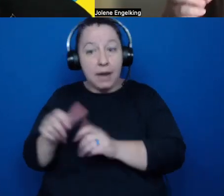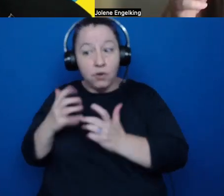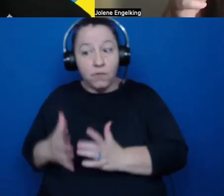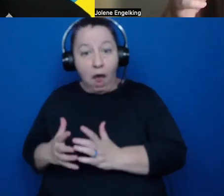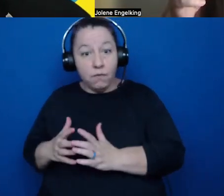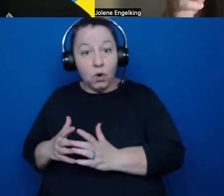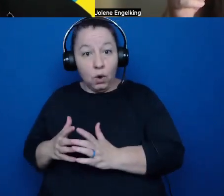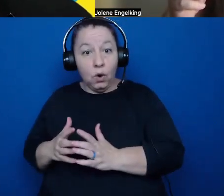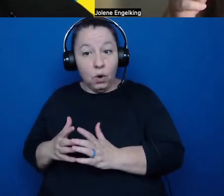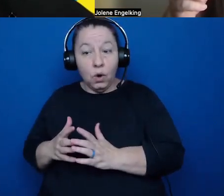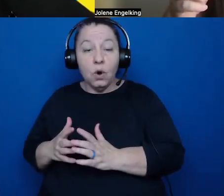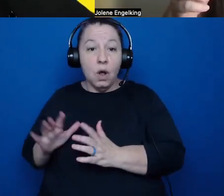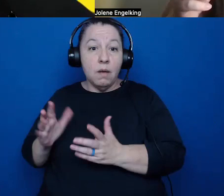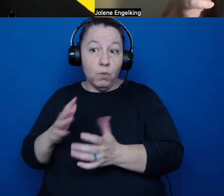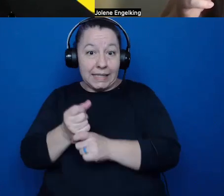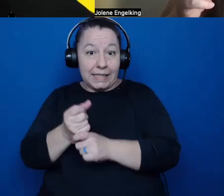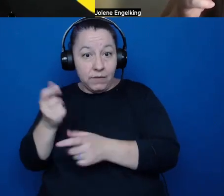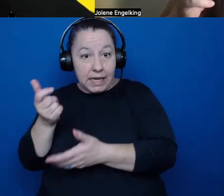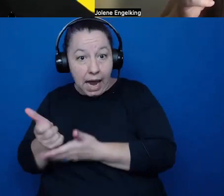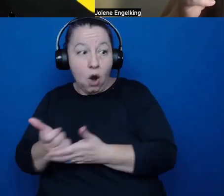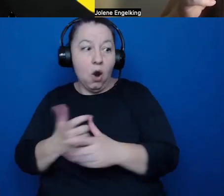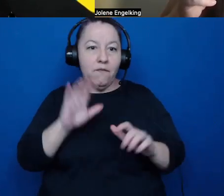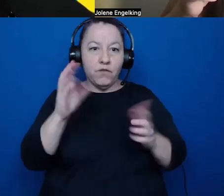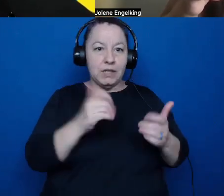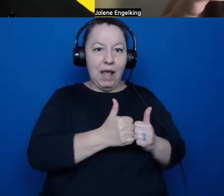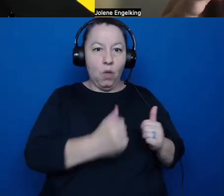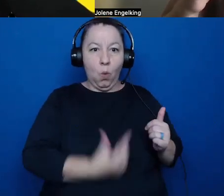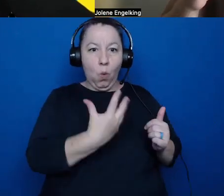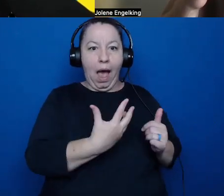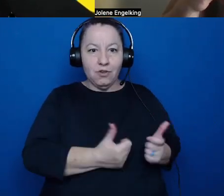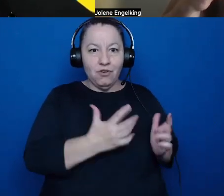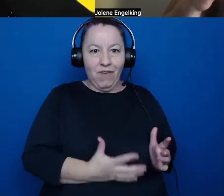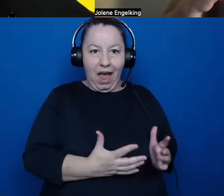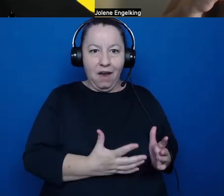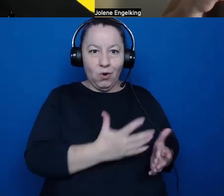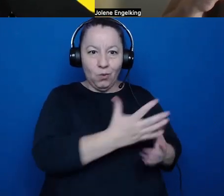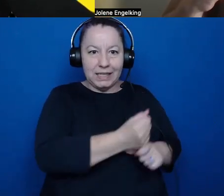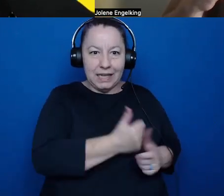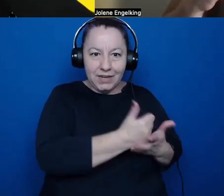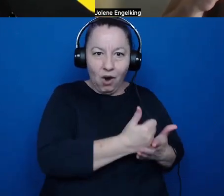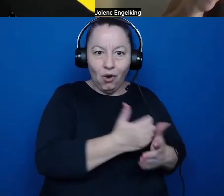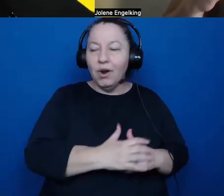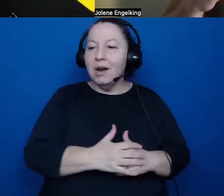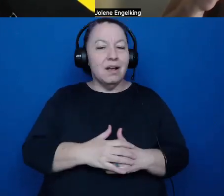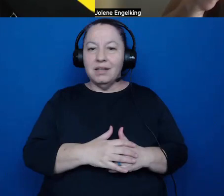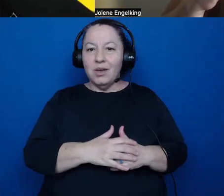white survivor was treated. And it was just like, there was this level of like,